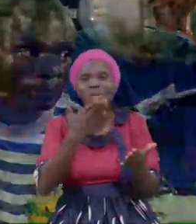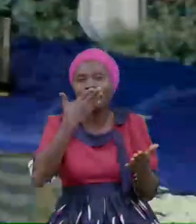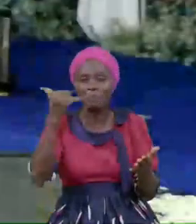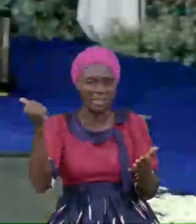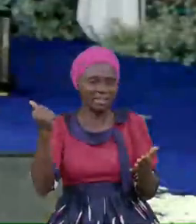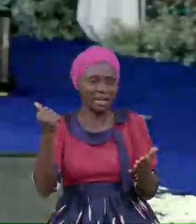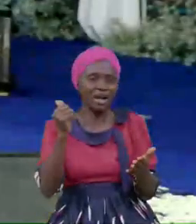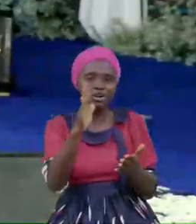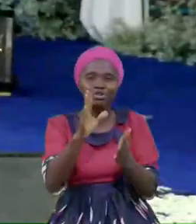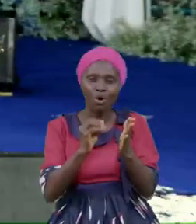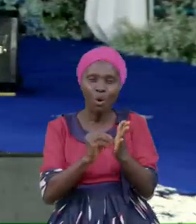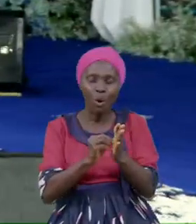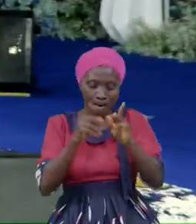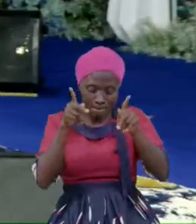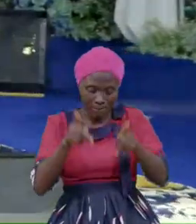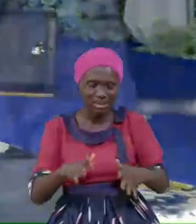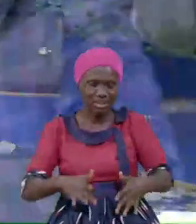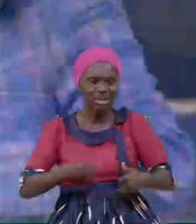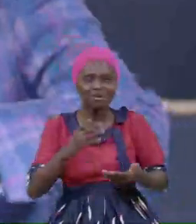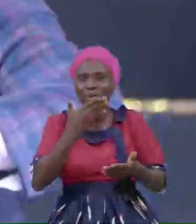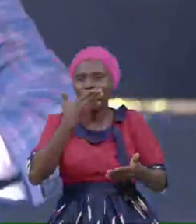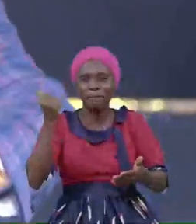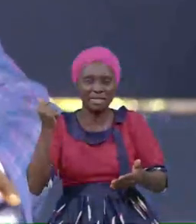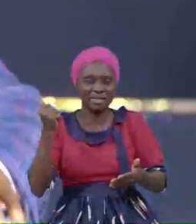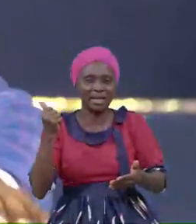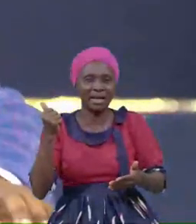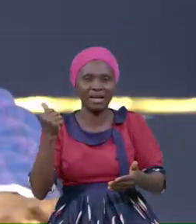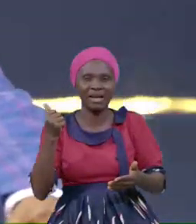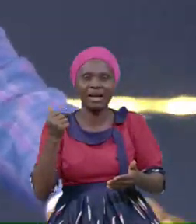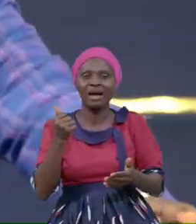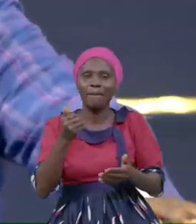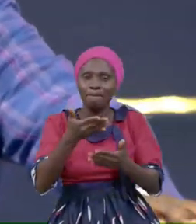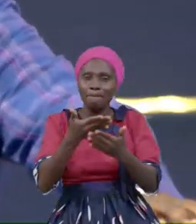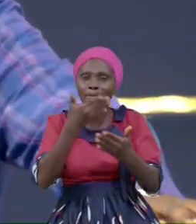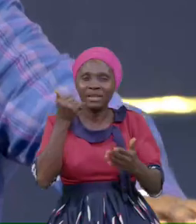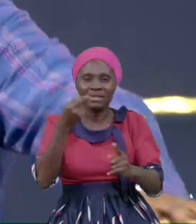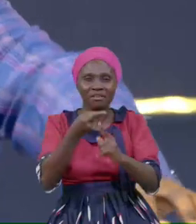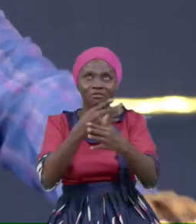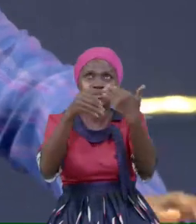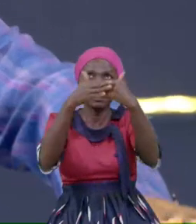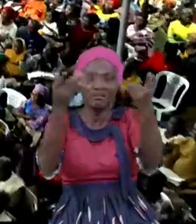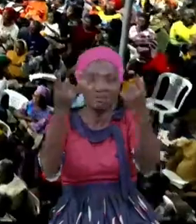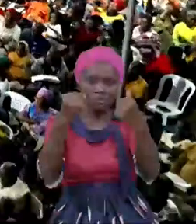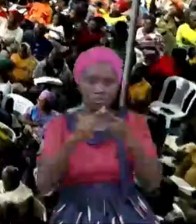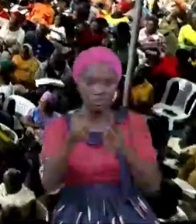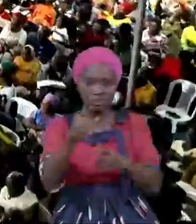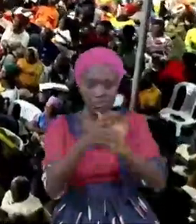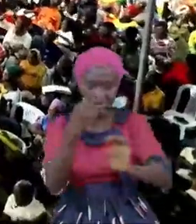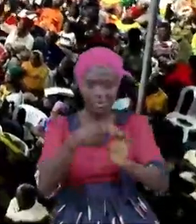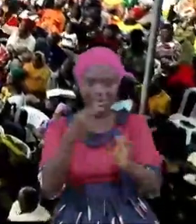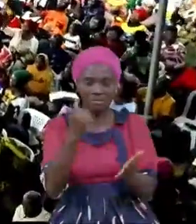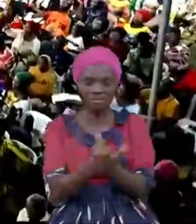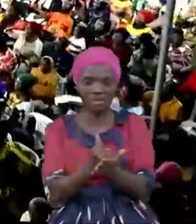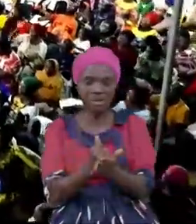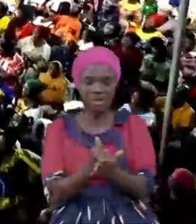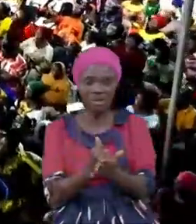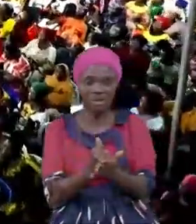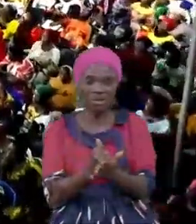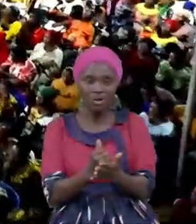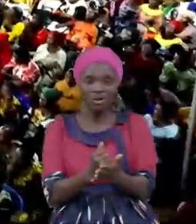private life, something better from heaven in Jesus' name. So all those other things, I